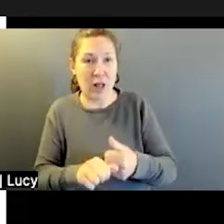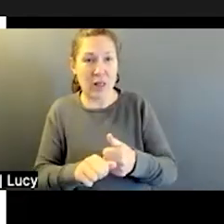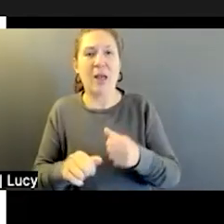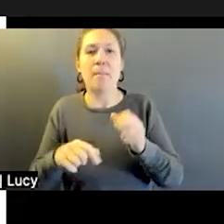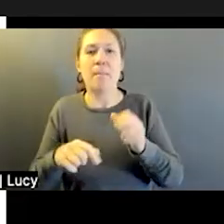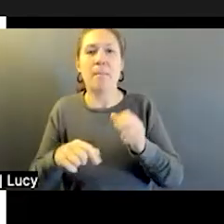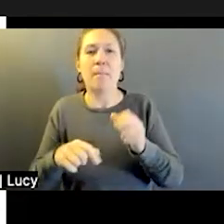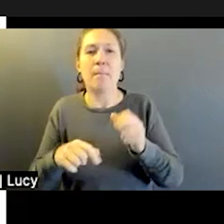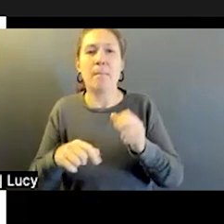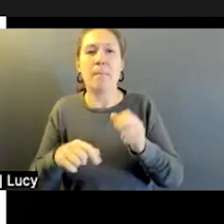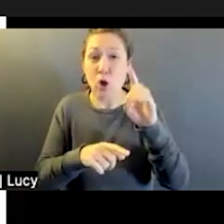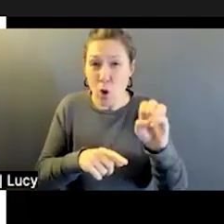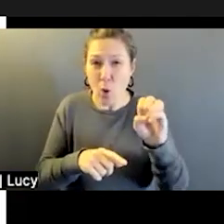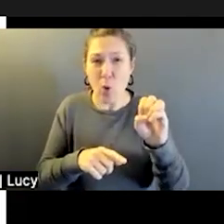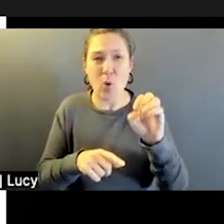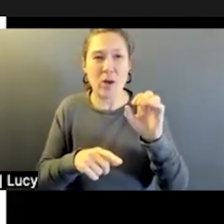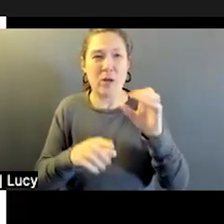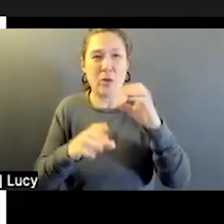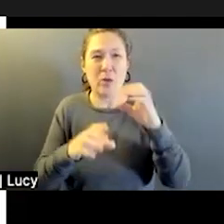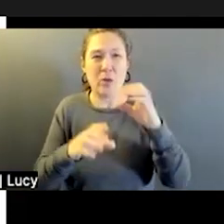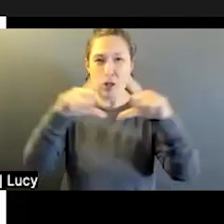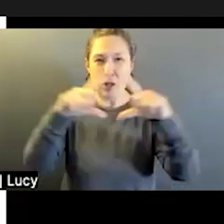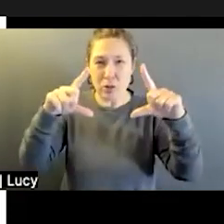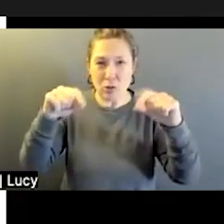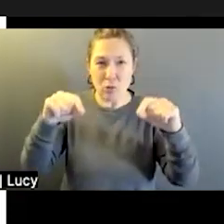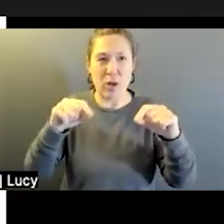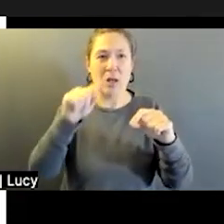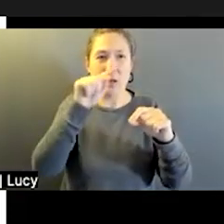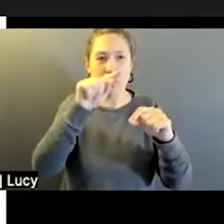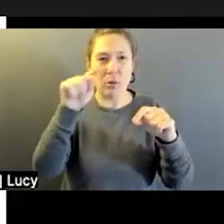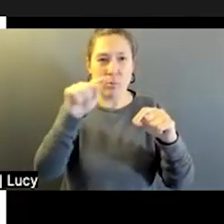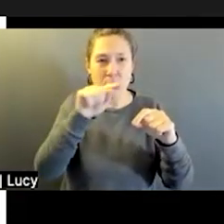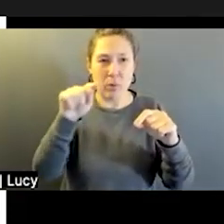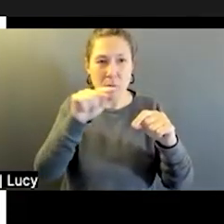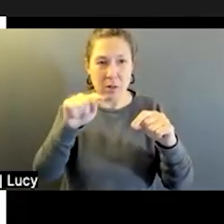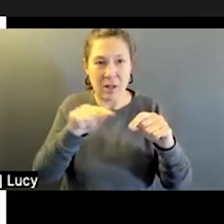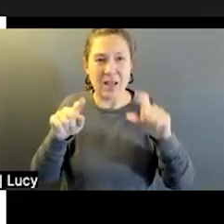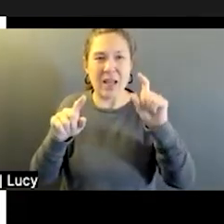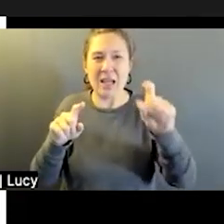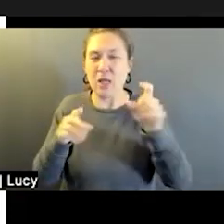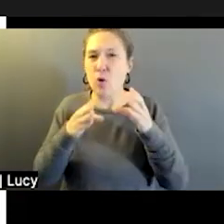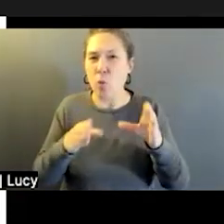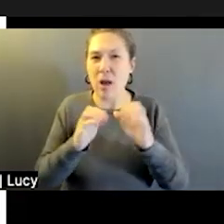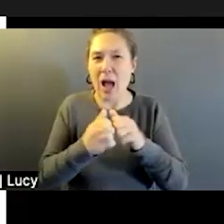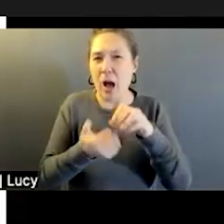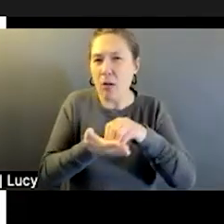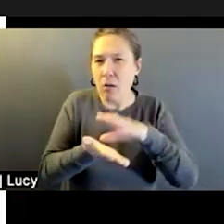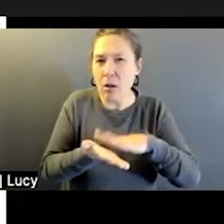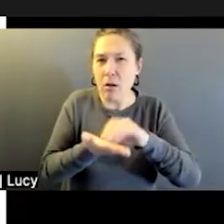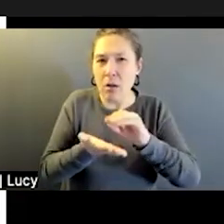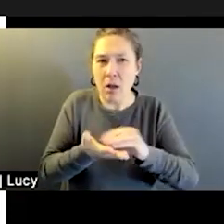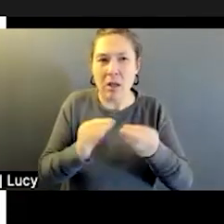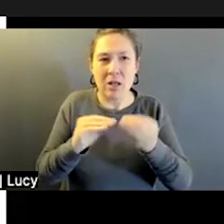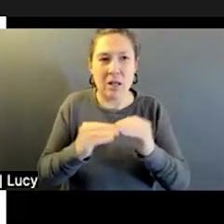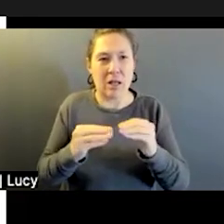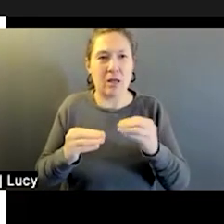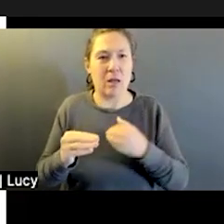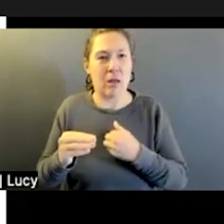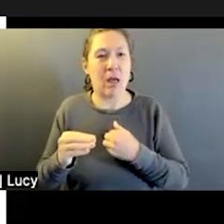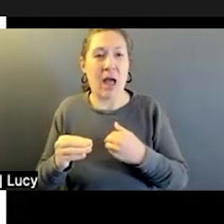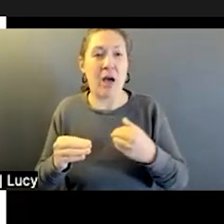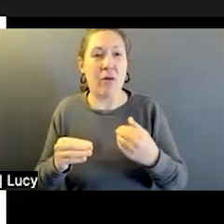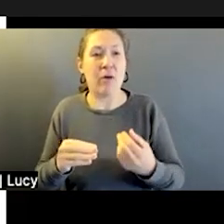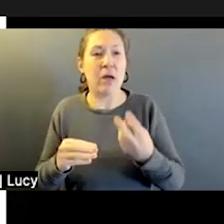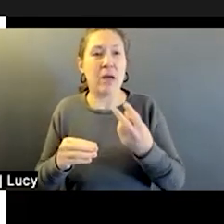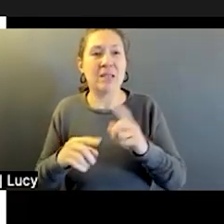of digits. To do this, he needed a non-ambiguous way of coding digits. He did it thanks to 2 sets of pins, distinguishable by the